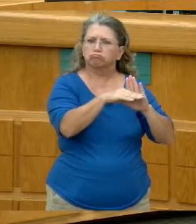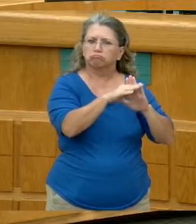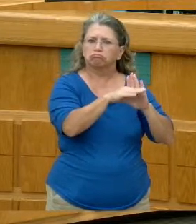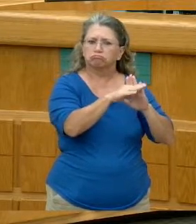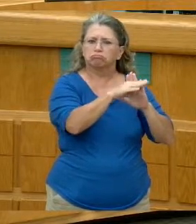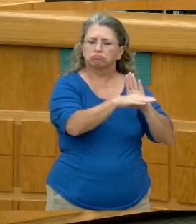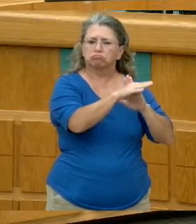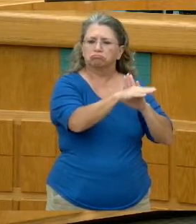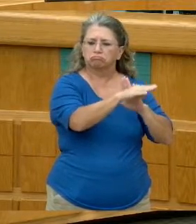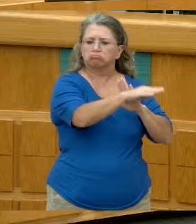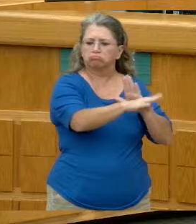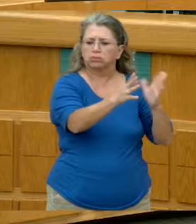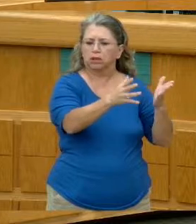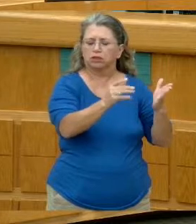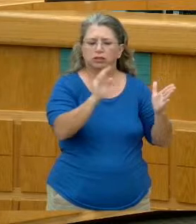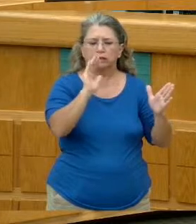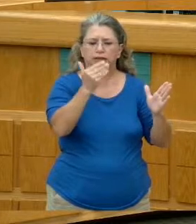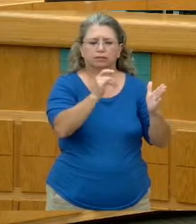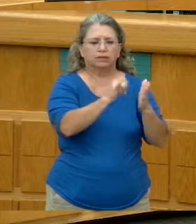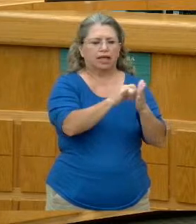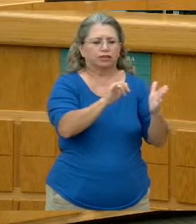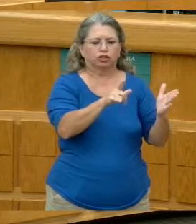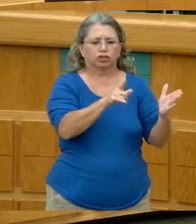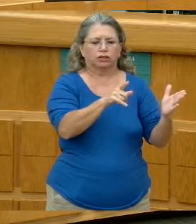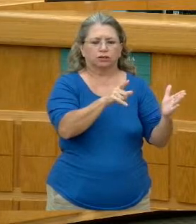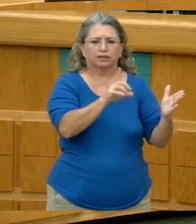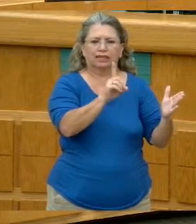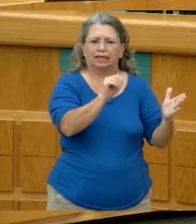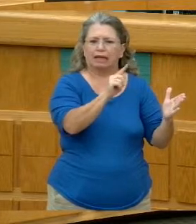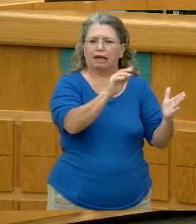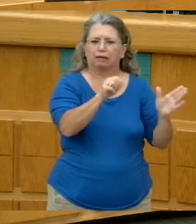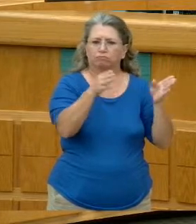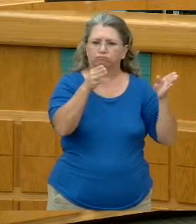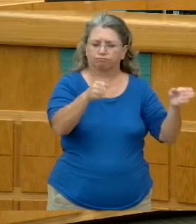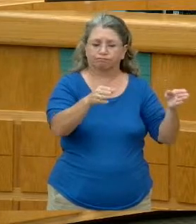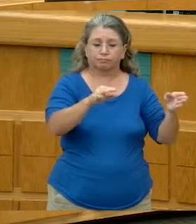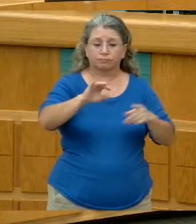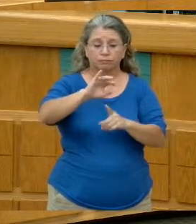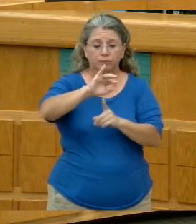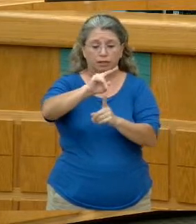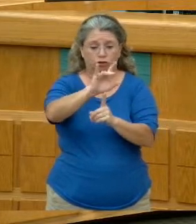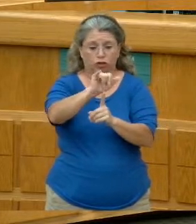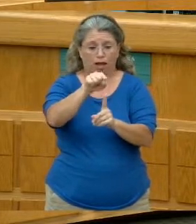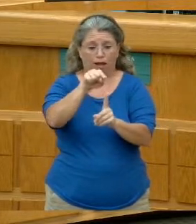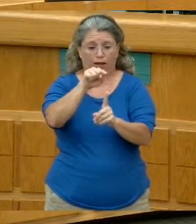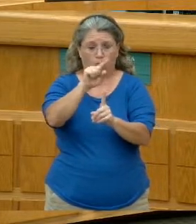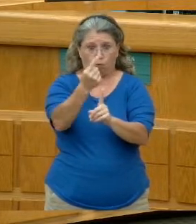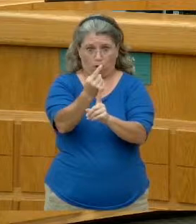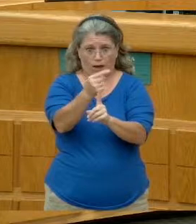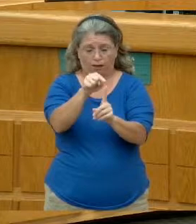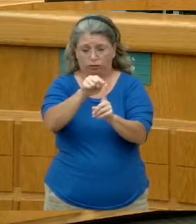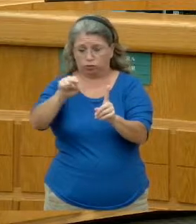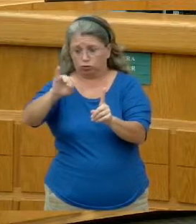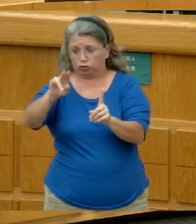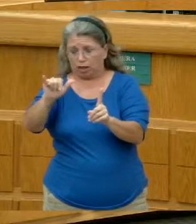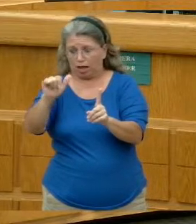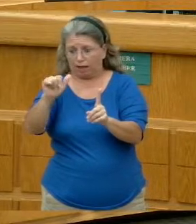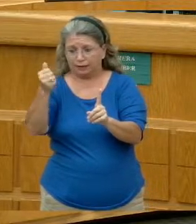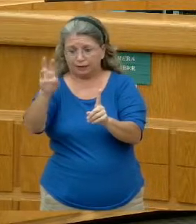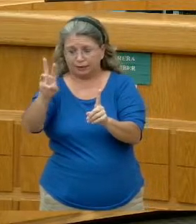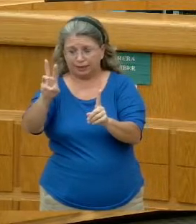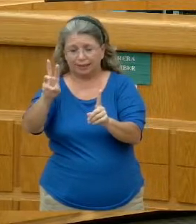points within all of that time period. But if you take July 1 to July 16th, we had 60